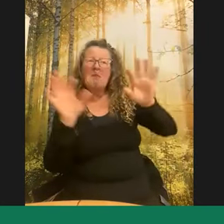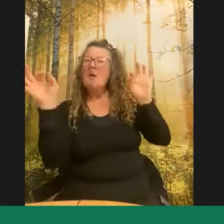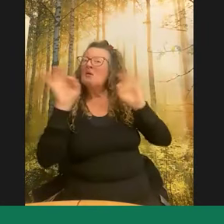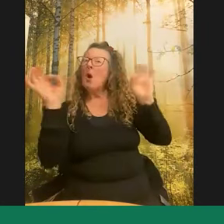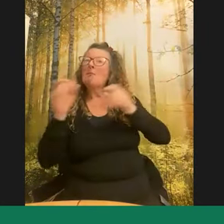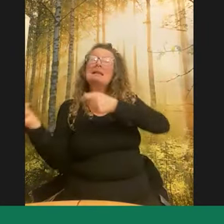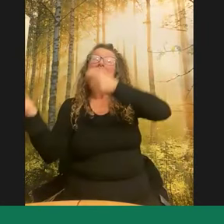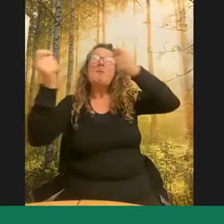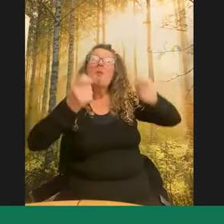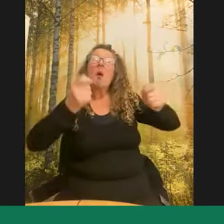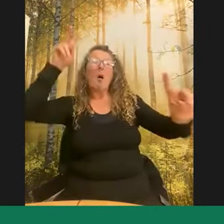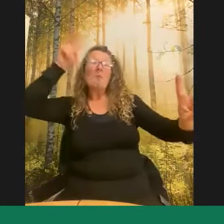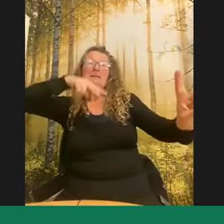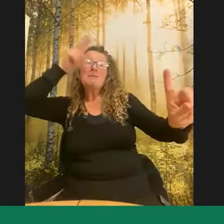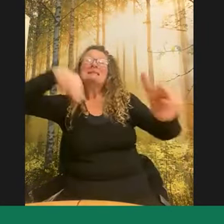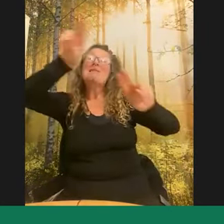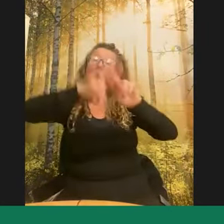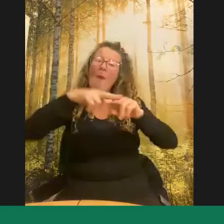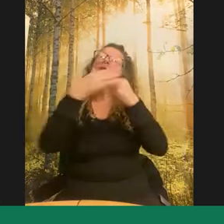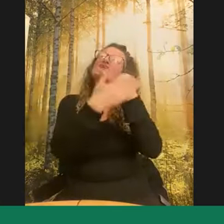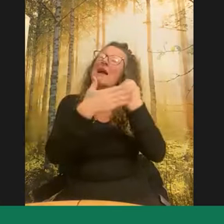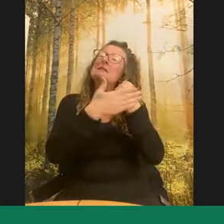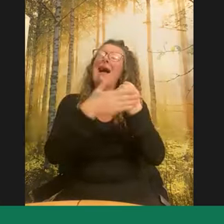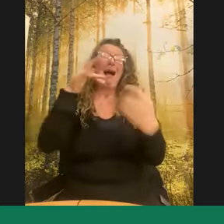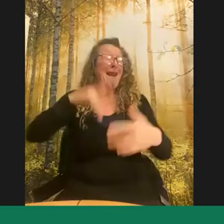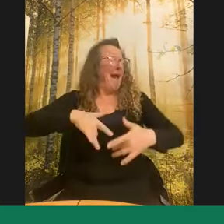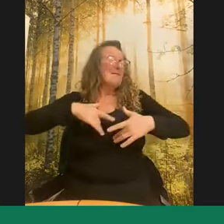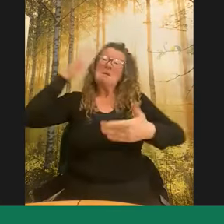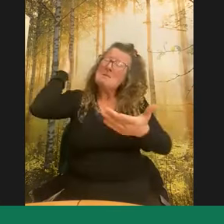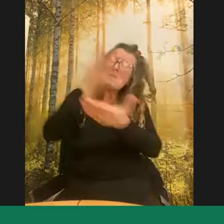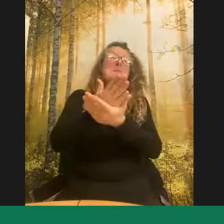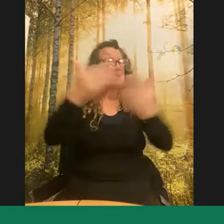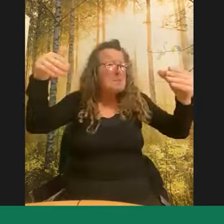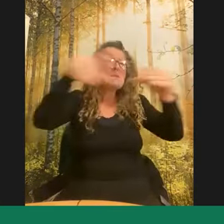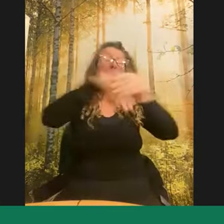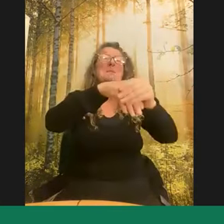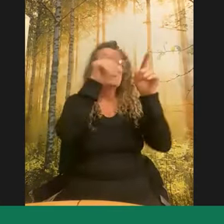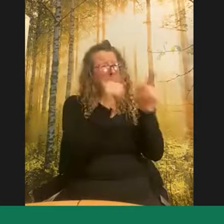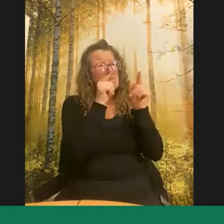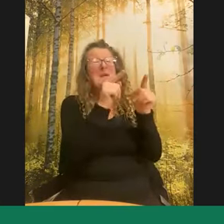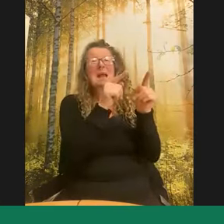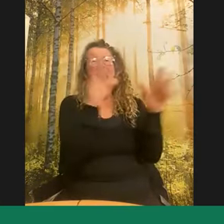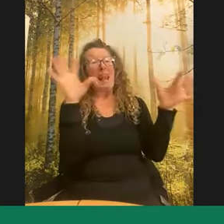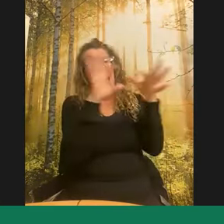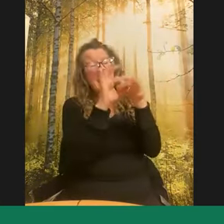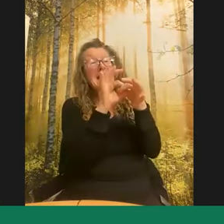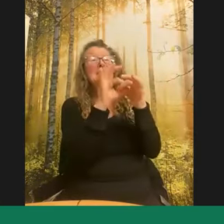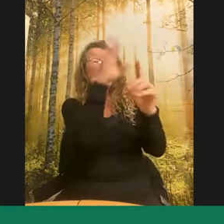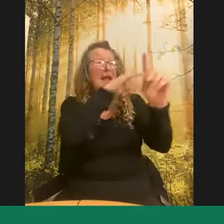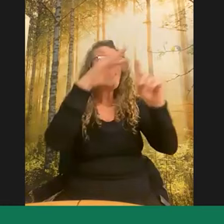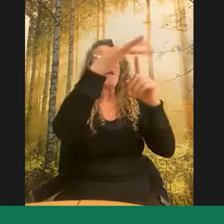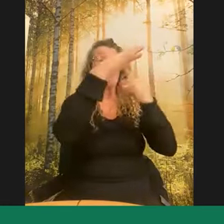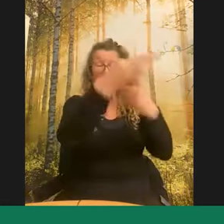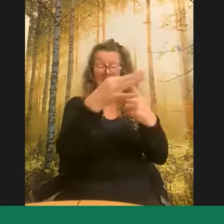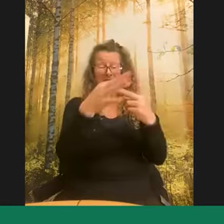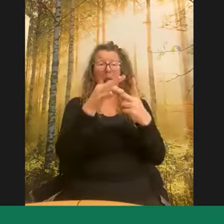the race into it. And I feel like race is definitely really important in medicine, and race and the environment. So I